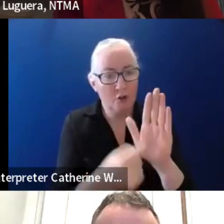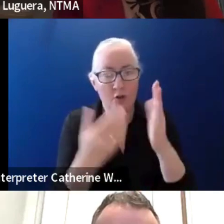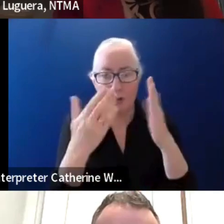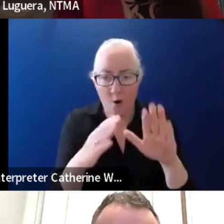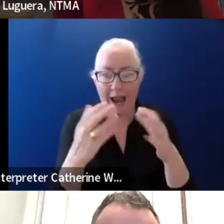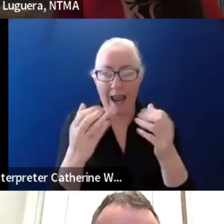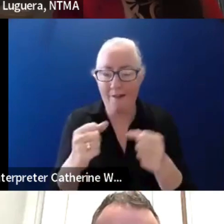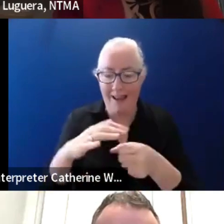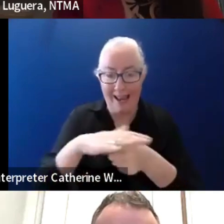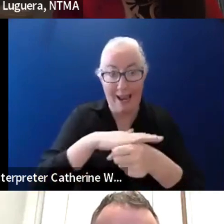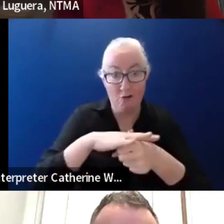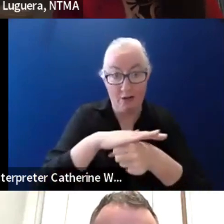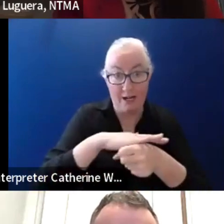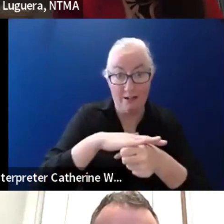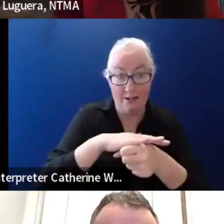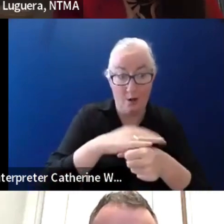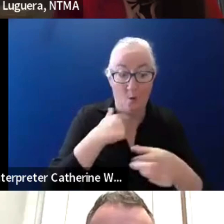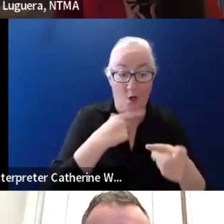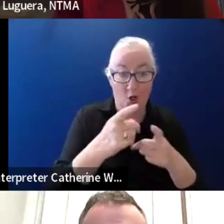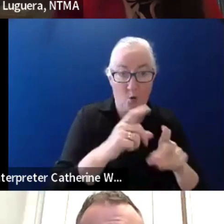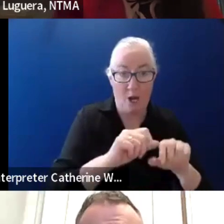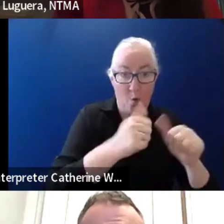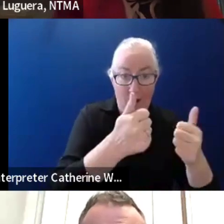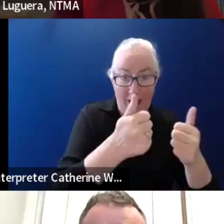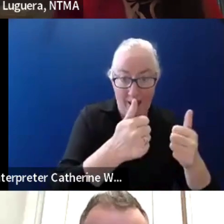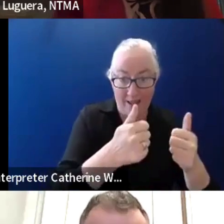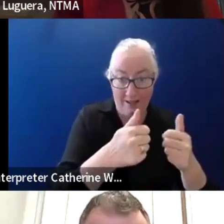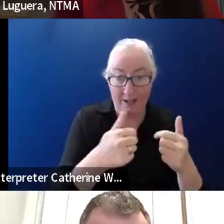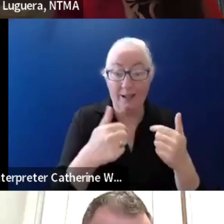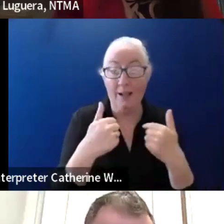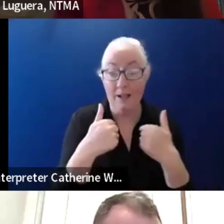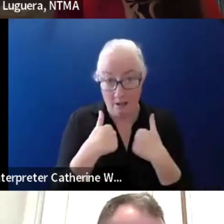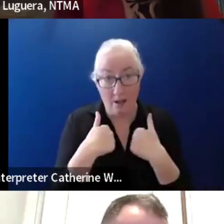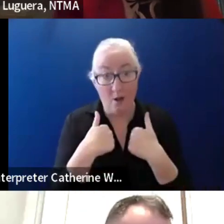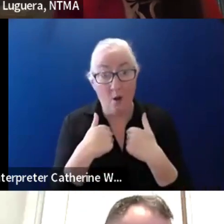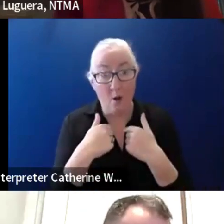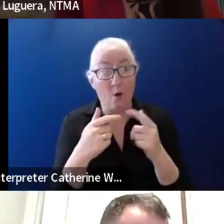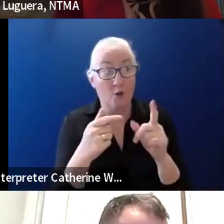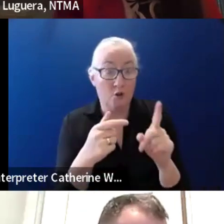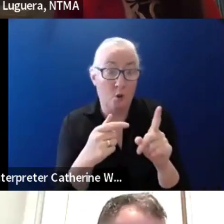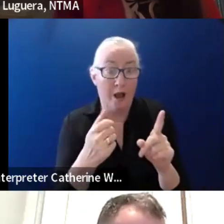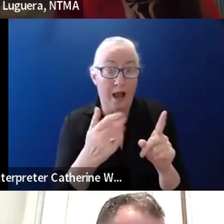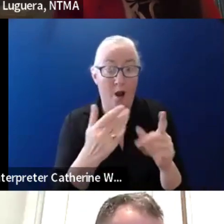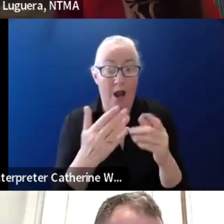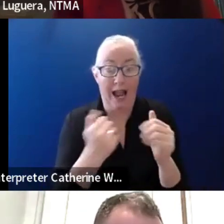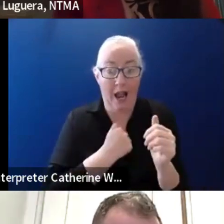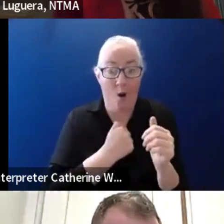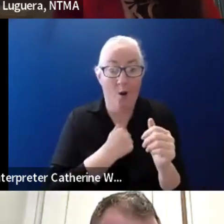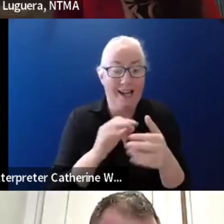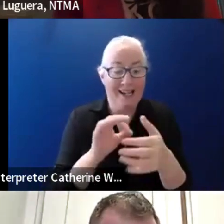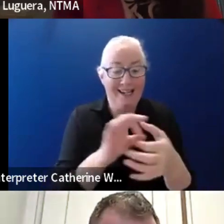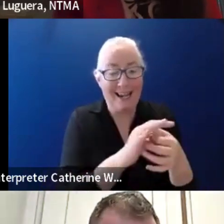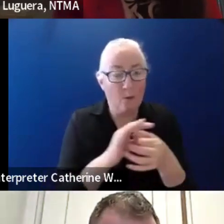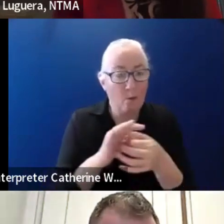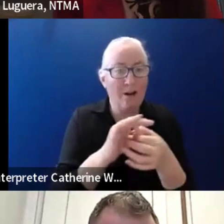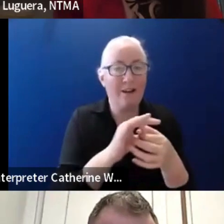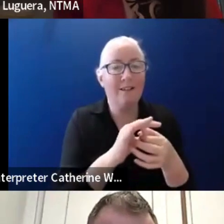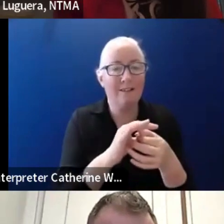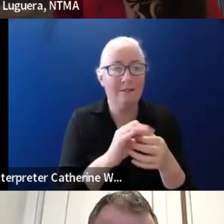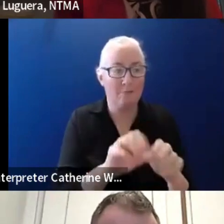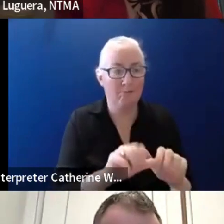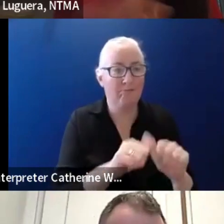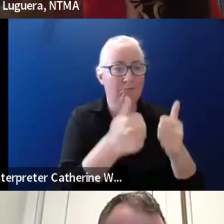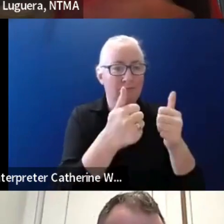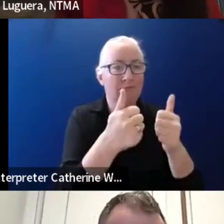areas where we were doing well, and IMAT was really well received as one of the networks and tools